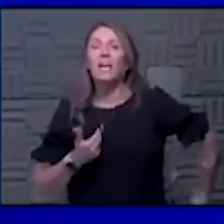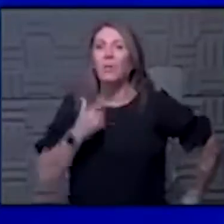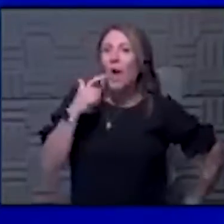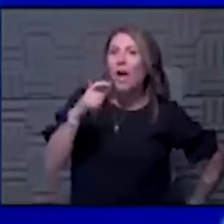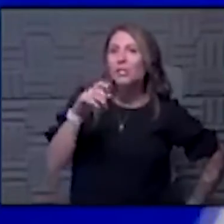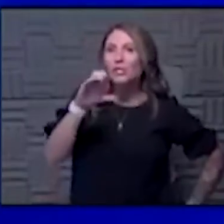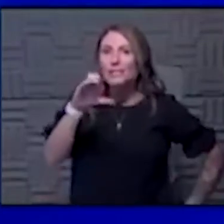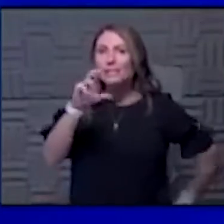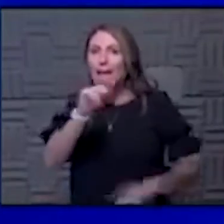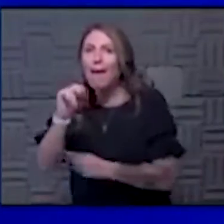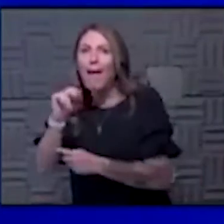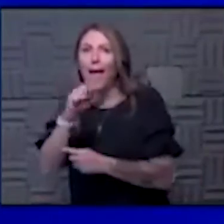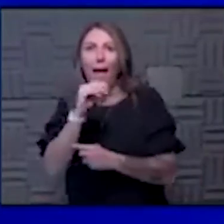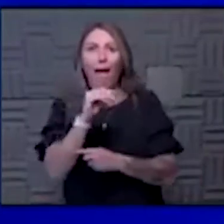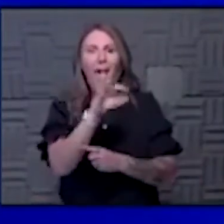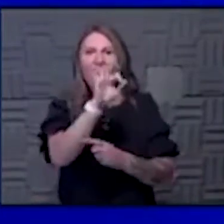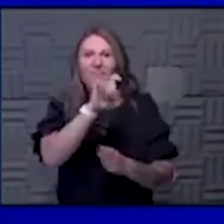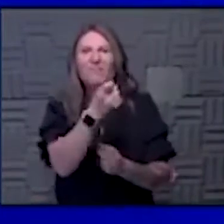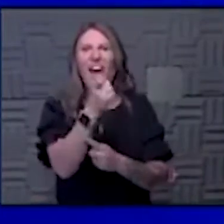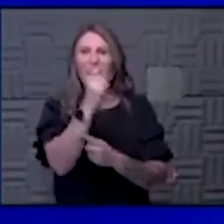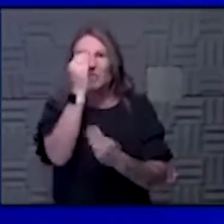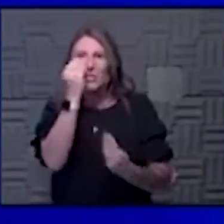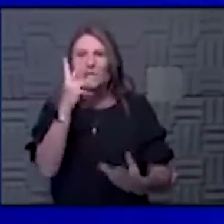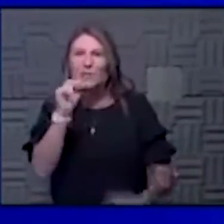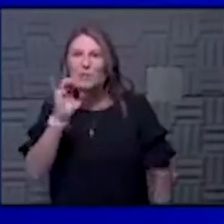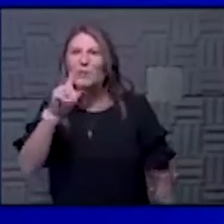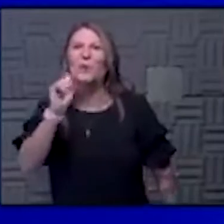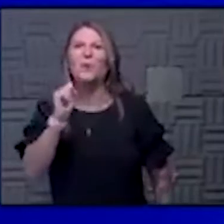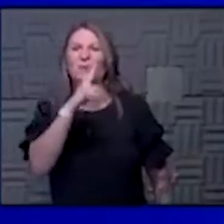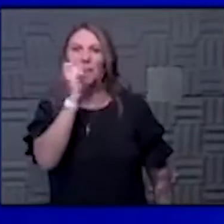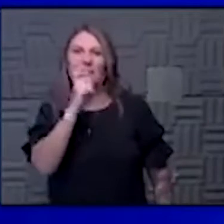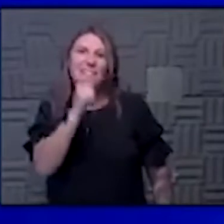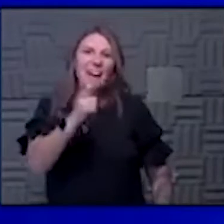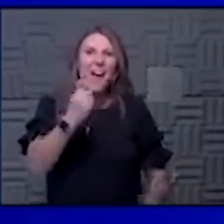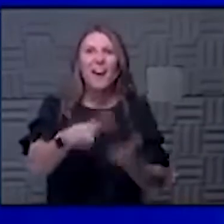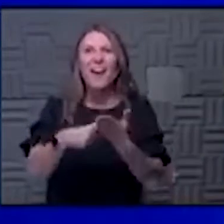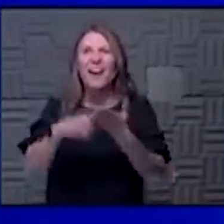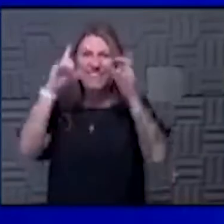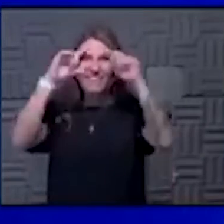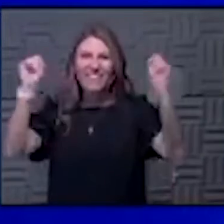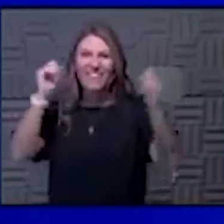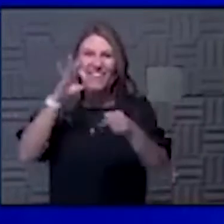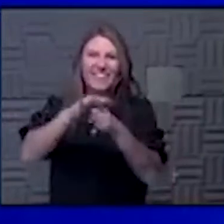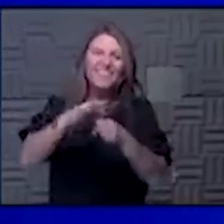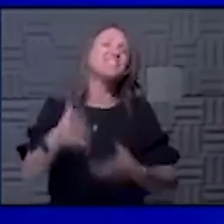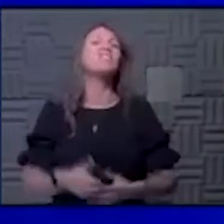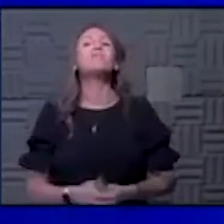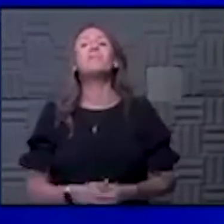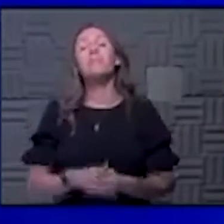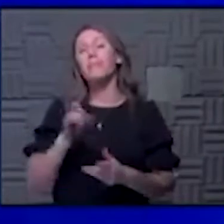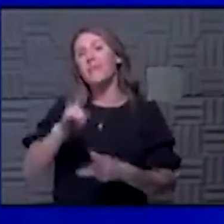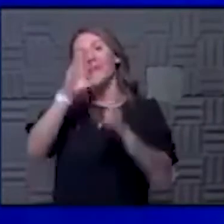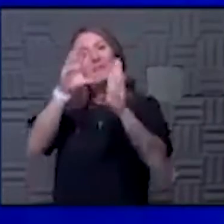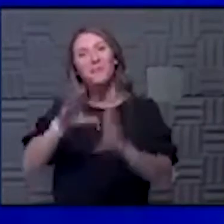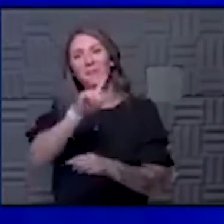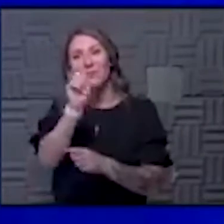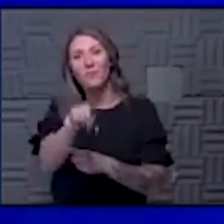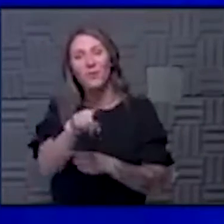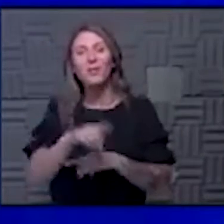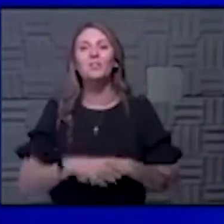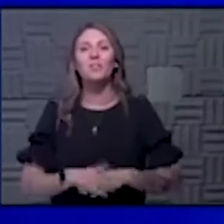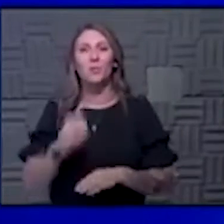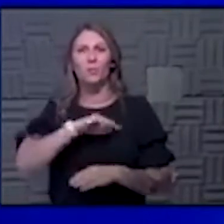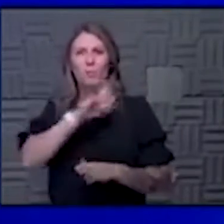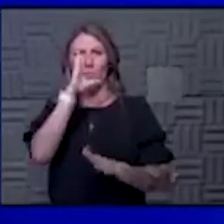us today because we're not talking about the election. So, you know what? I think that's a great question, and that's something